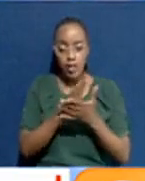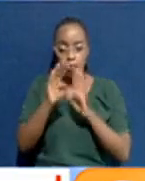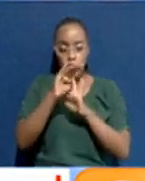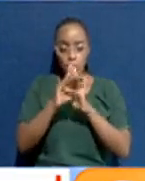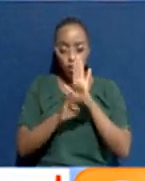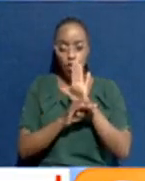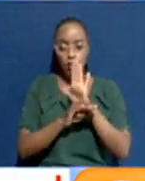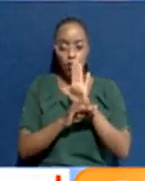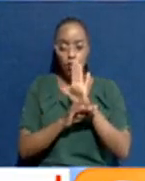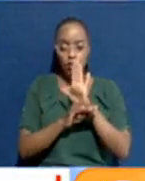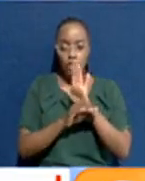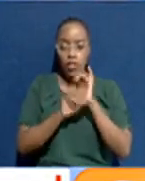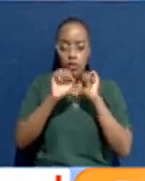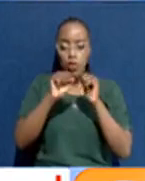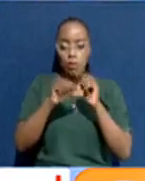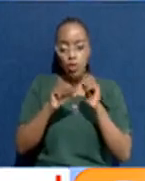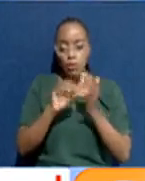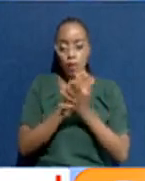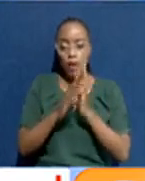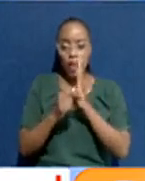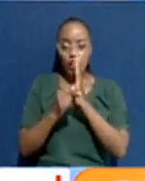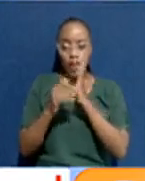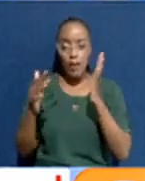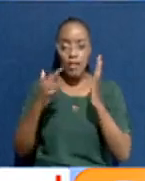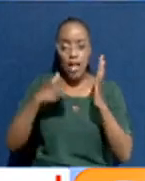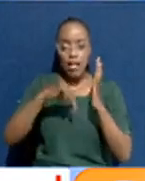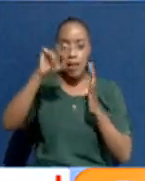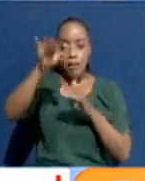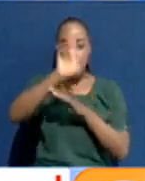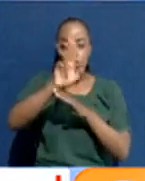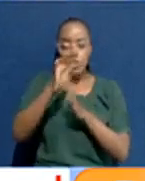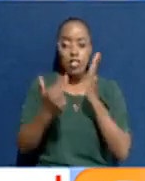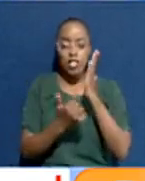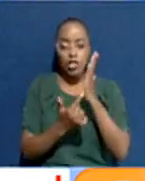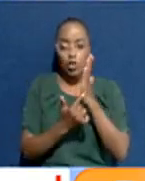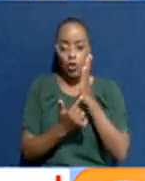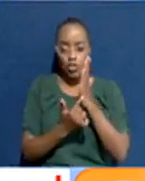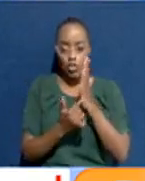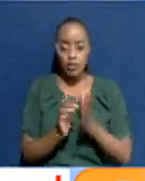program to be very popular, we have to use technology.